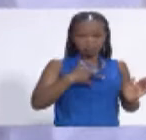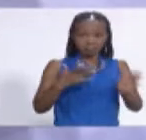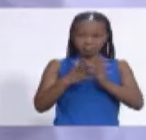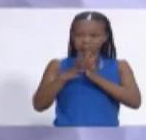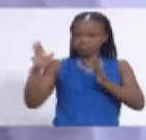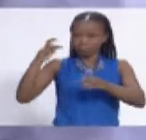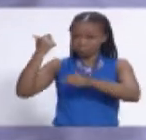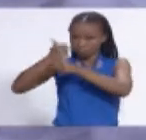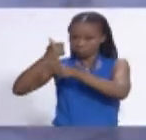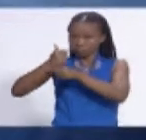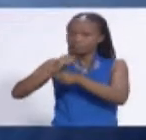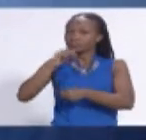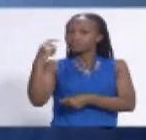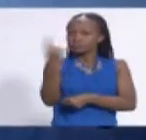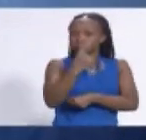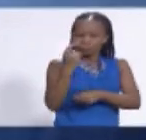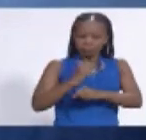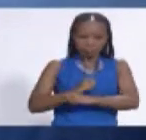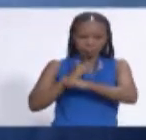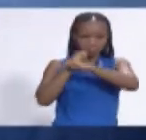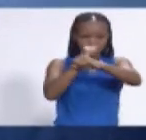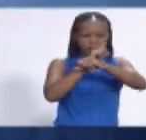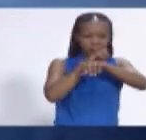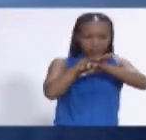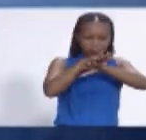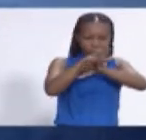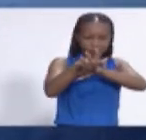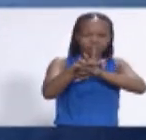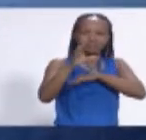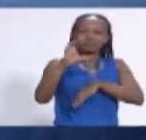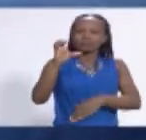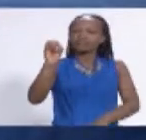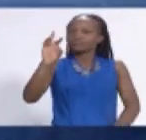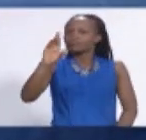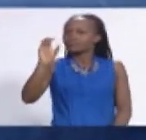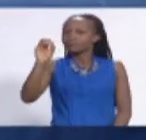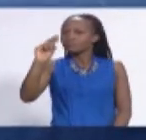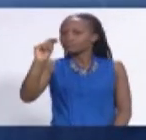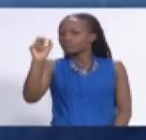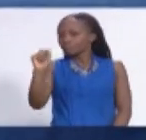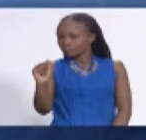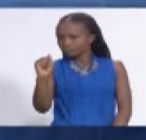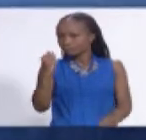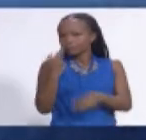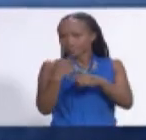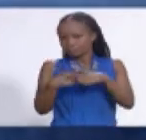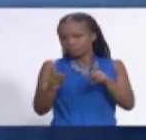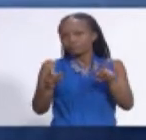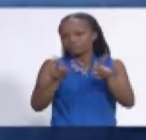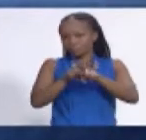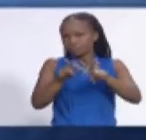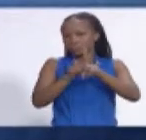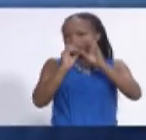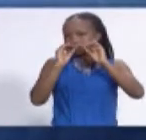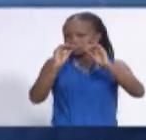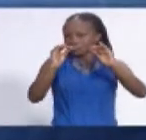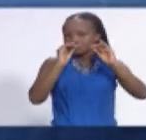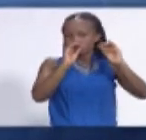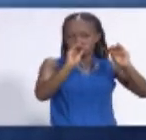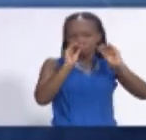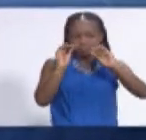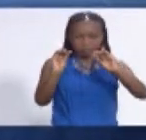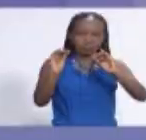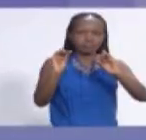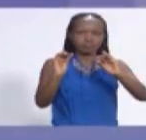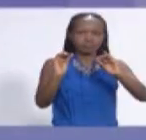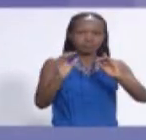task, not only in preventing the spread of coronavirus, but also raise its awareness.